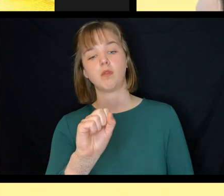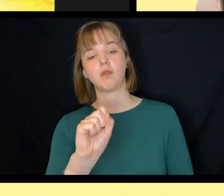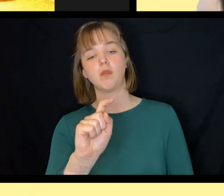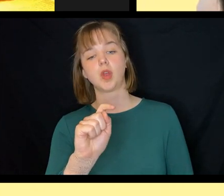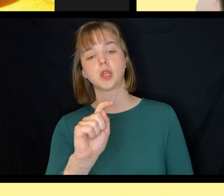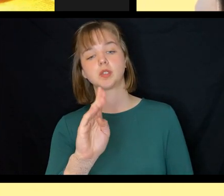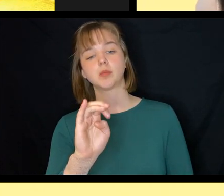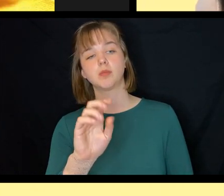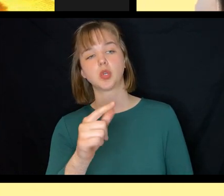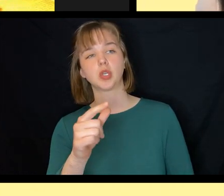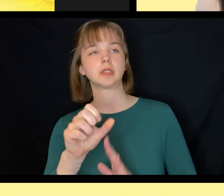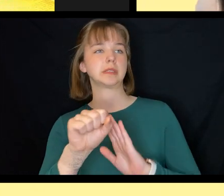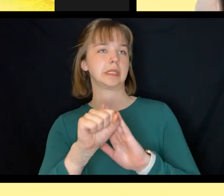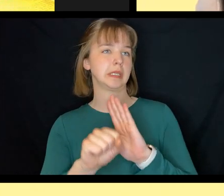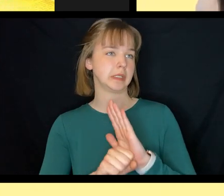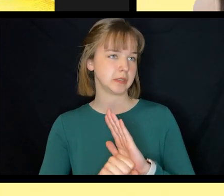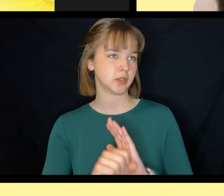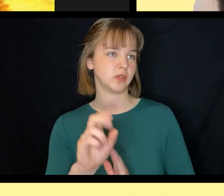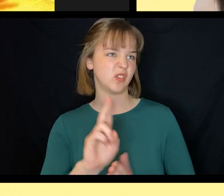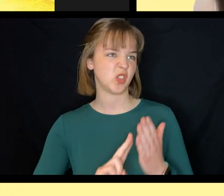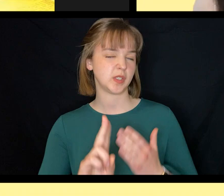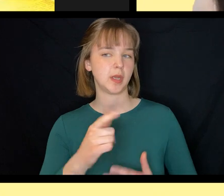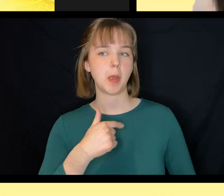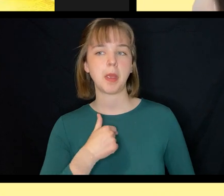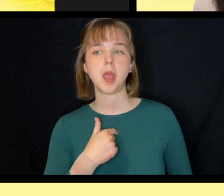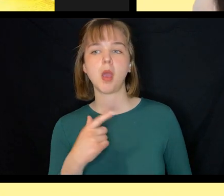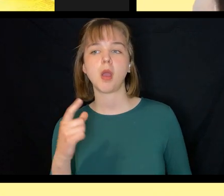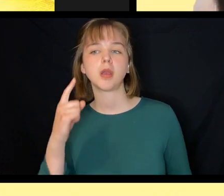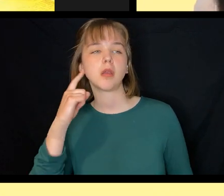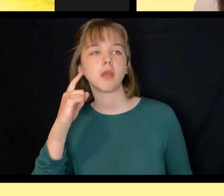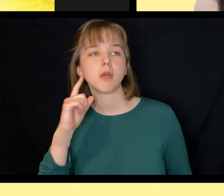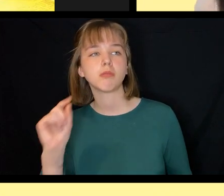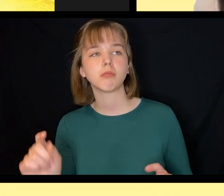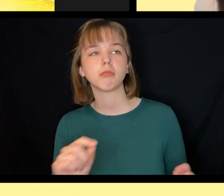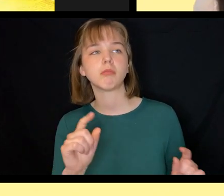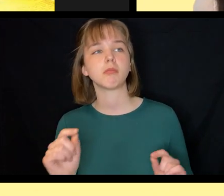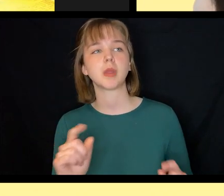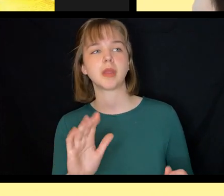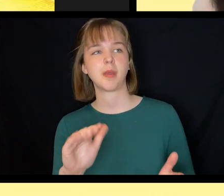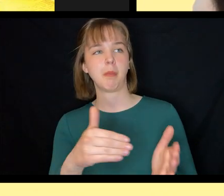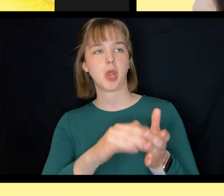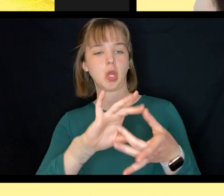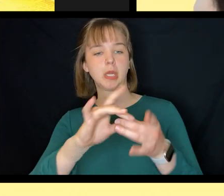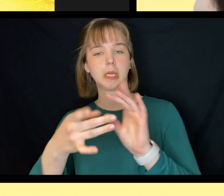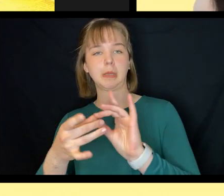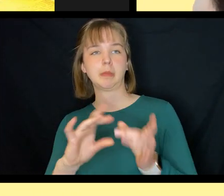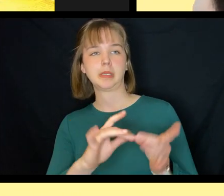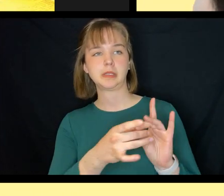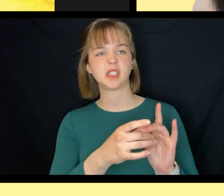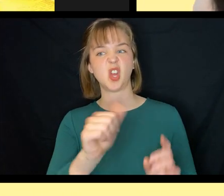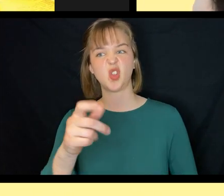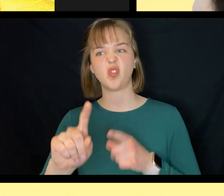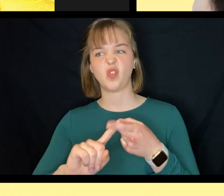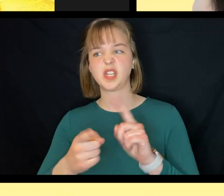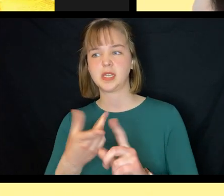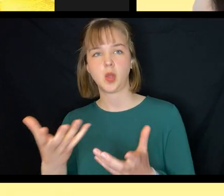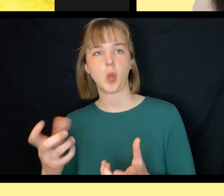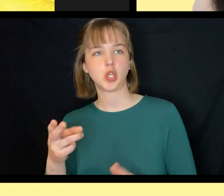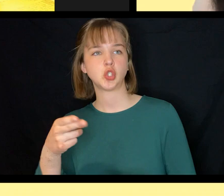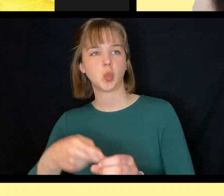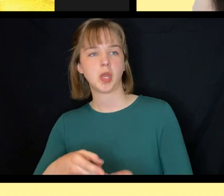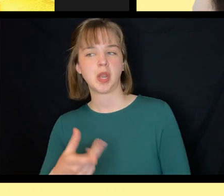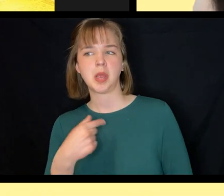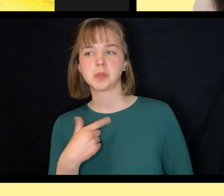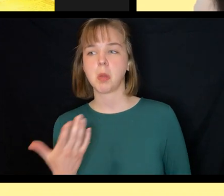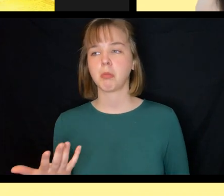University and had found out about the Paralympics and through like other friends who were like trying to get into it.